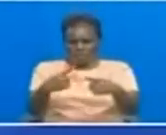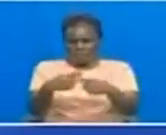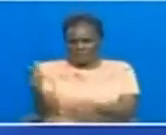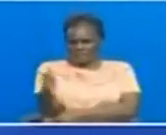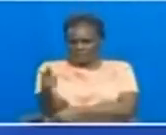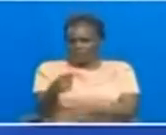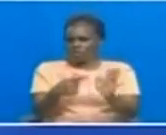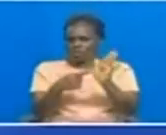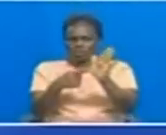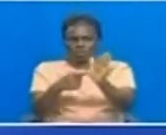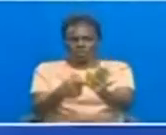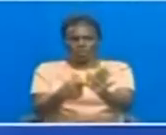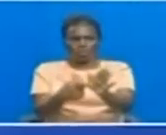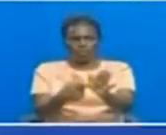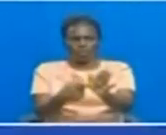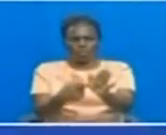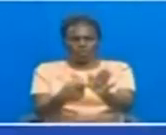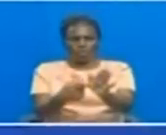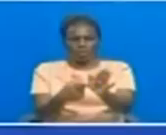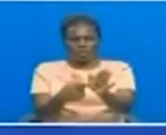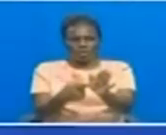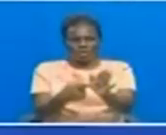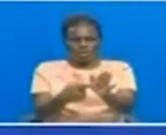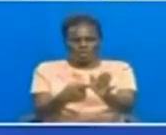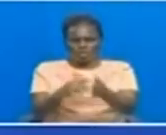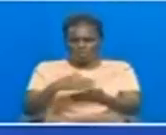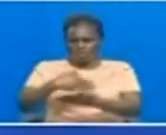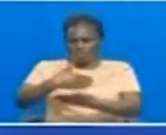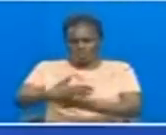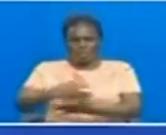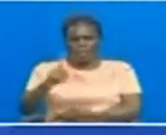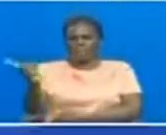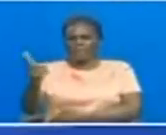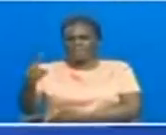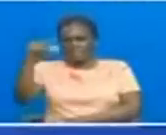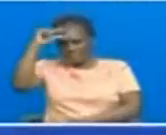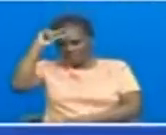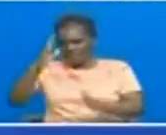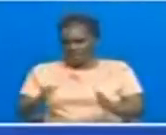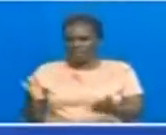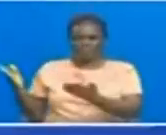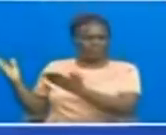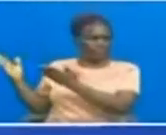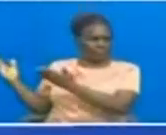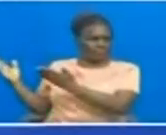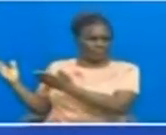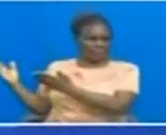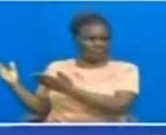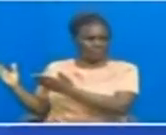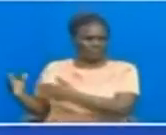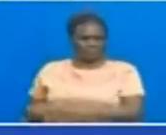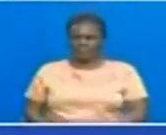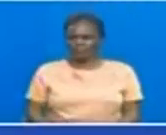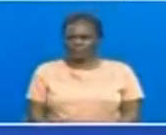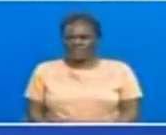can just, you know, show us what is on the screen right there. I'm yes. seeing president, governor, senator. So this now